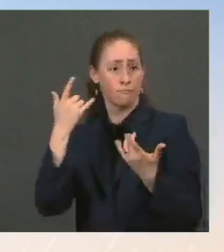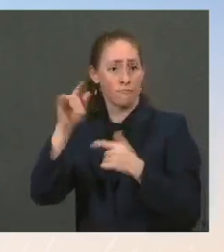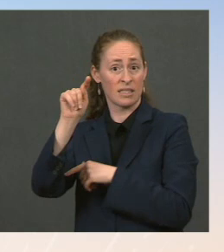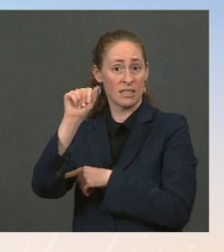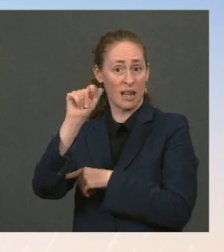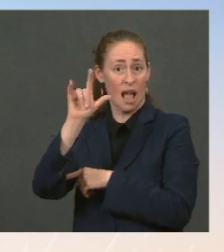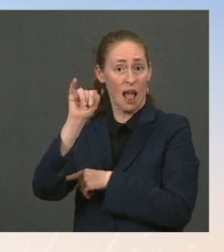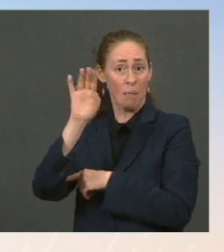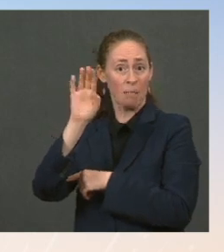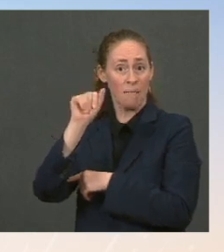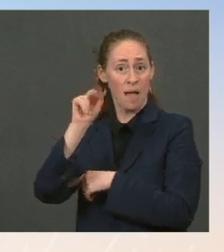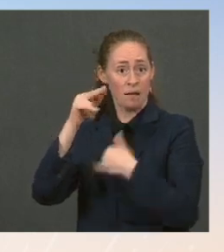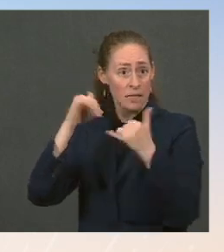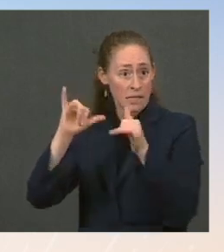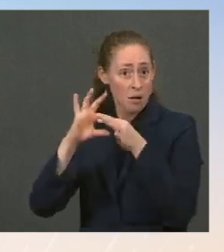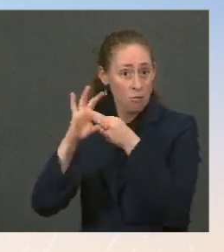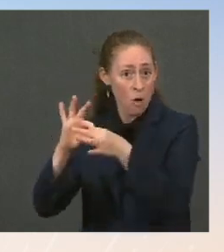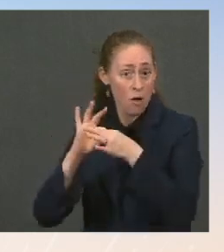remaining Americans out?